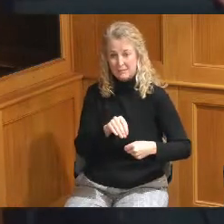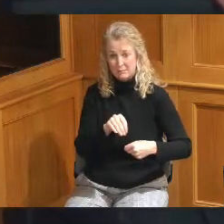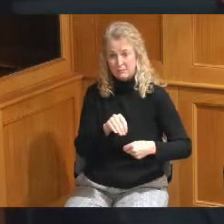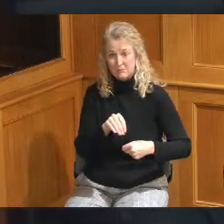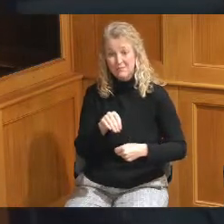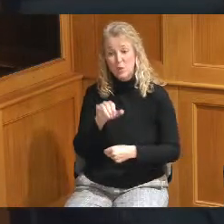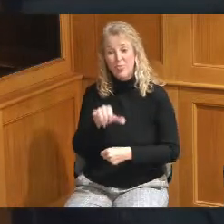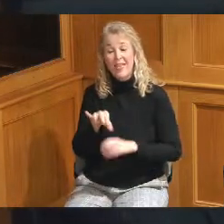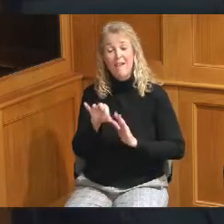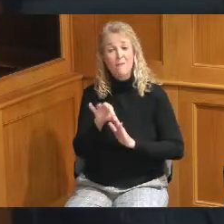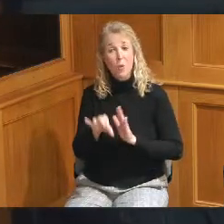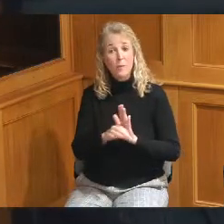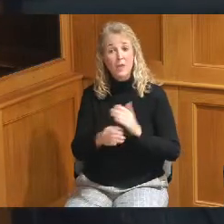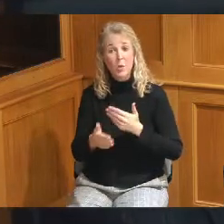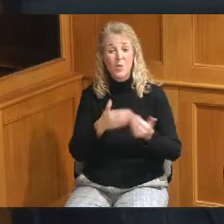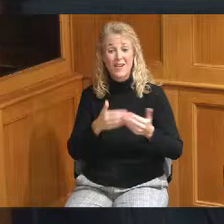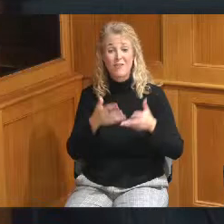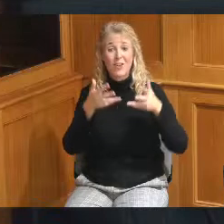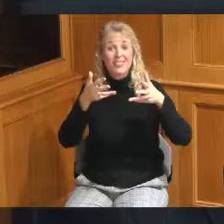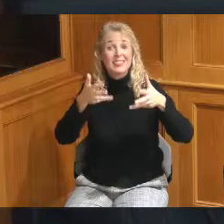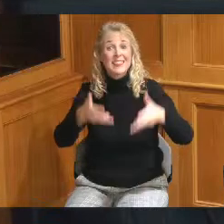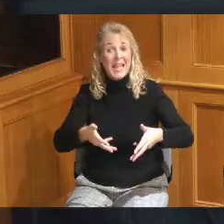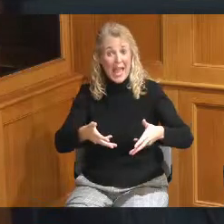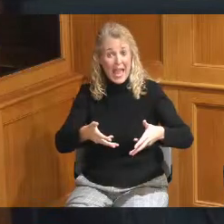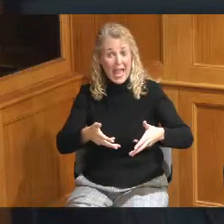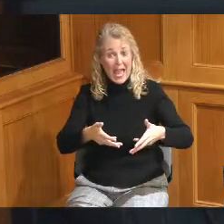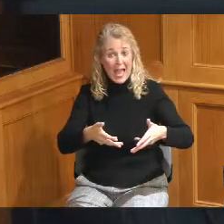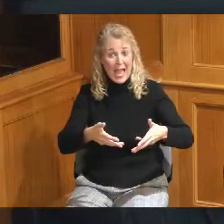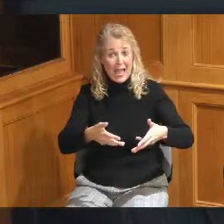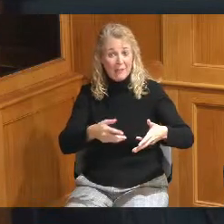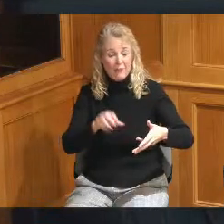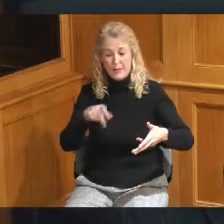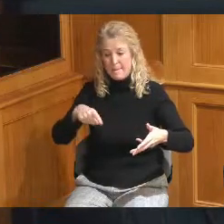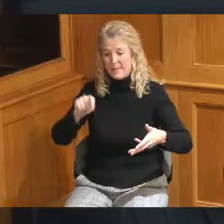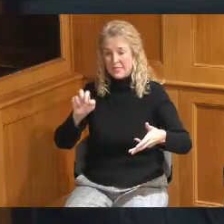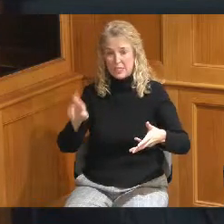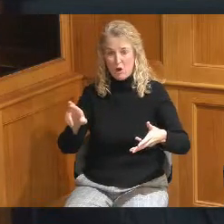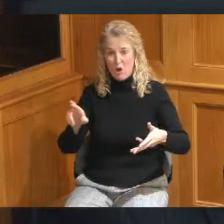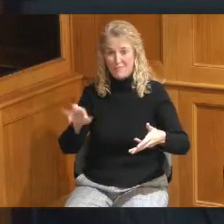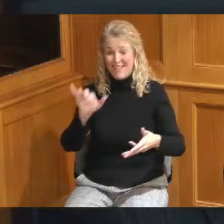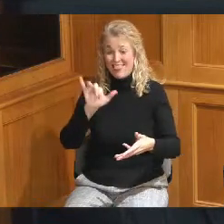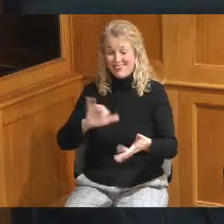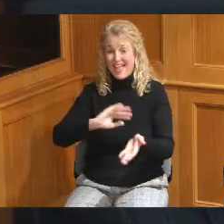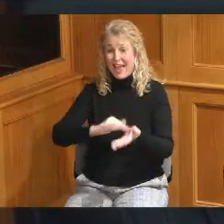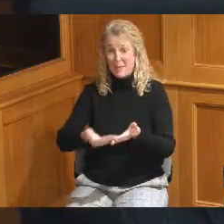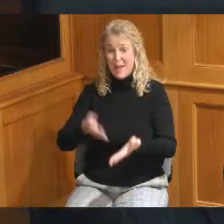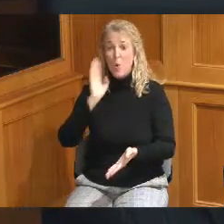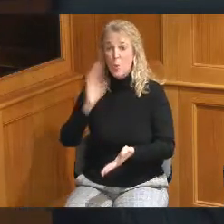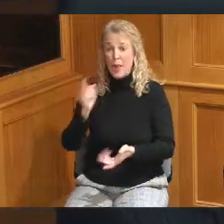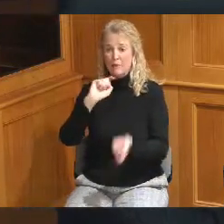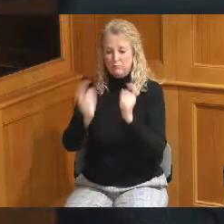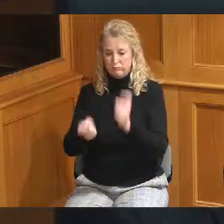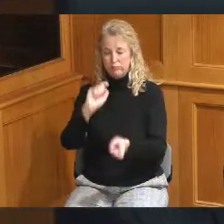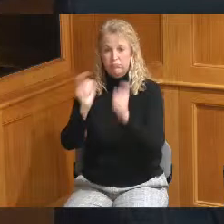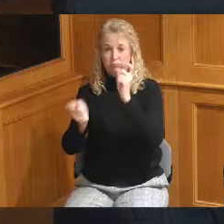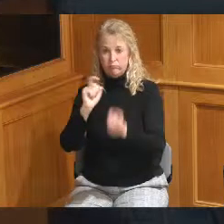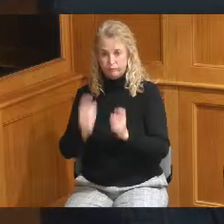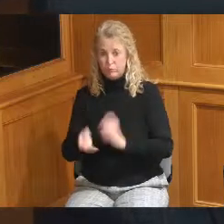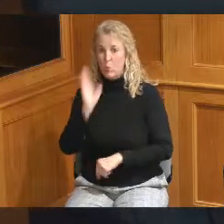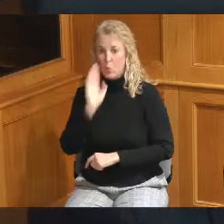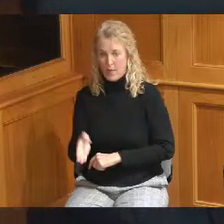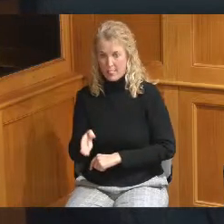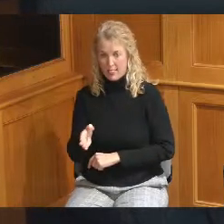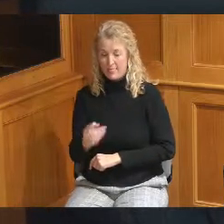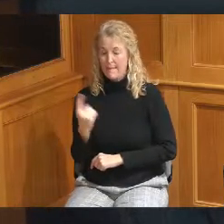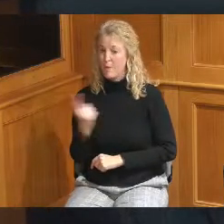formula, whatever is left then goes to the PTR, and it fluctuates. As you might imagine, that fluctuates. But